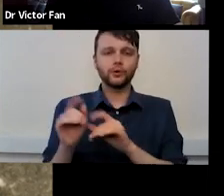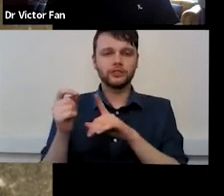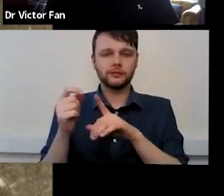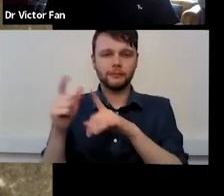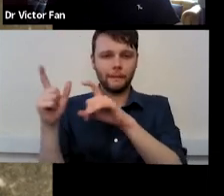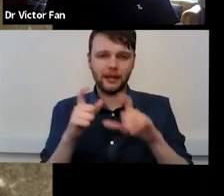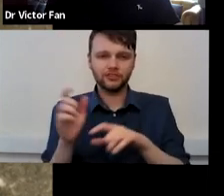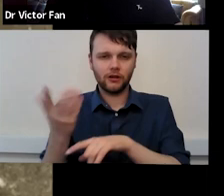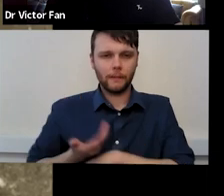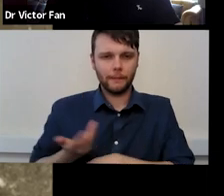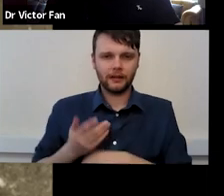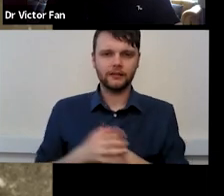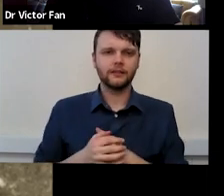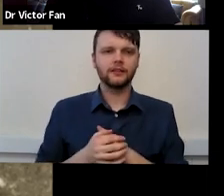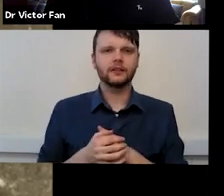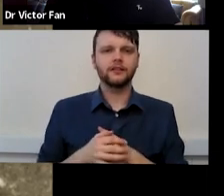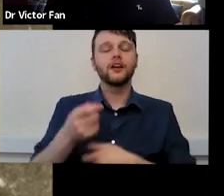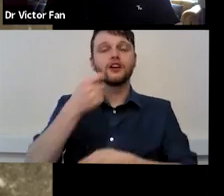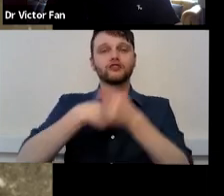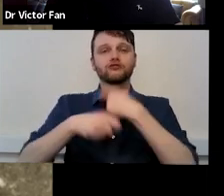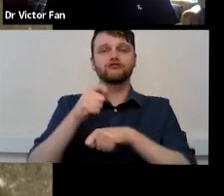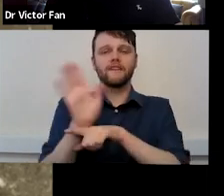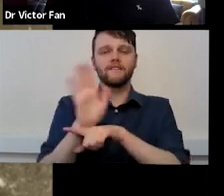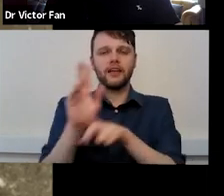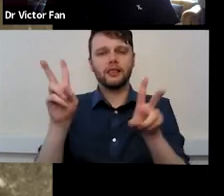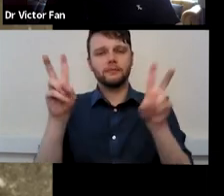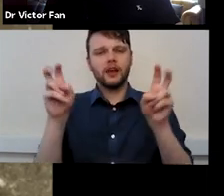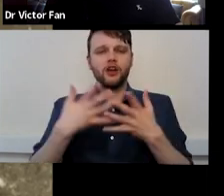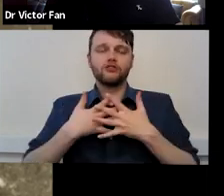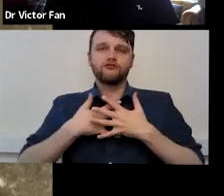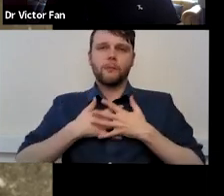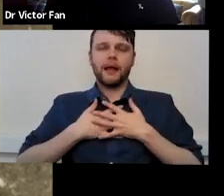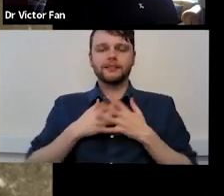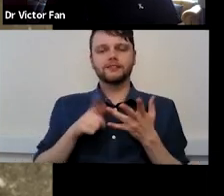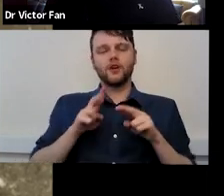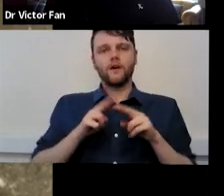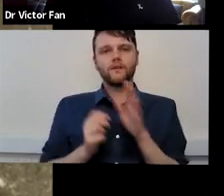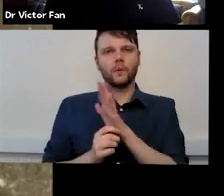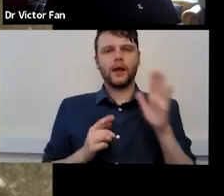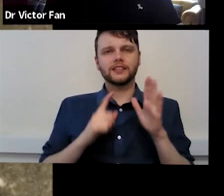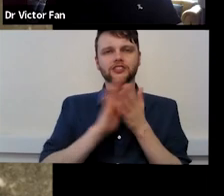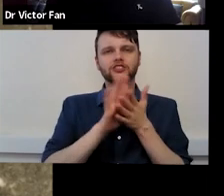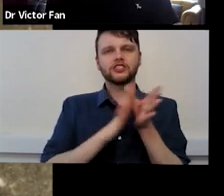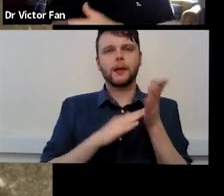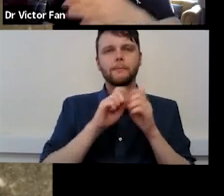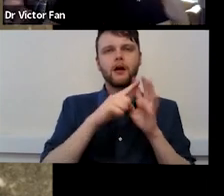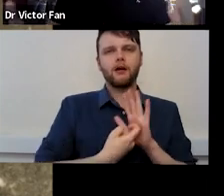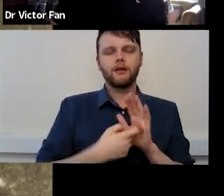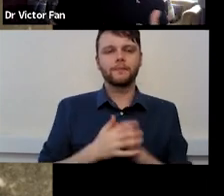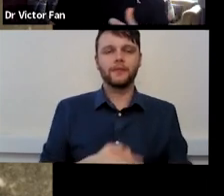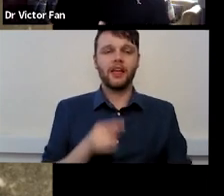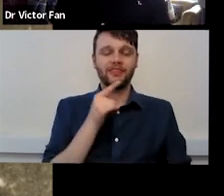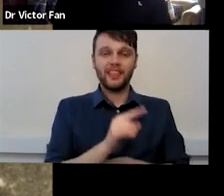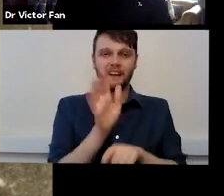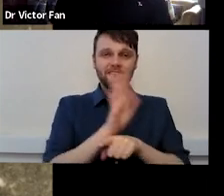very important film called Si Xiang Ji, or Romance of the West Chamber. And that film actually traveled around